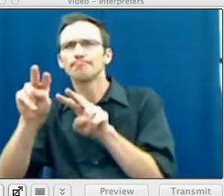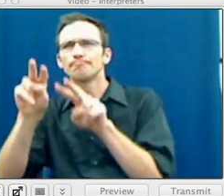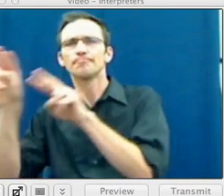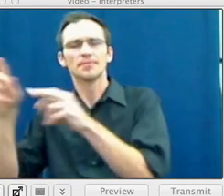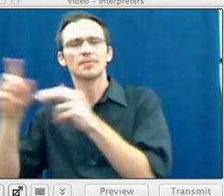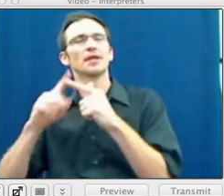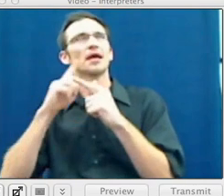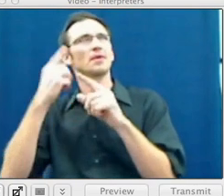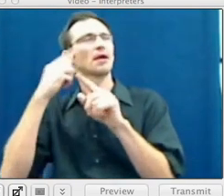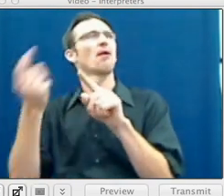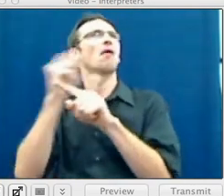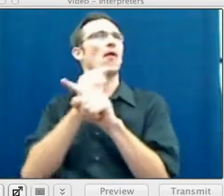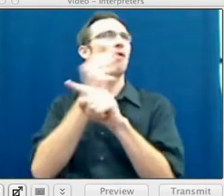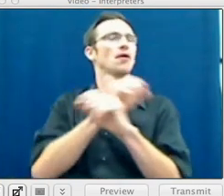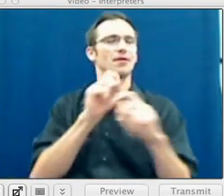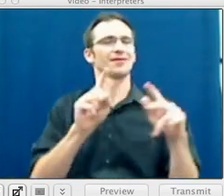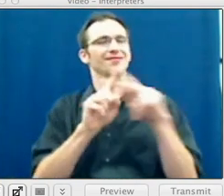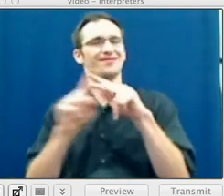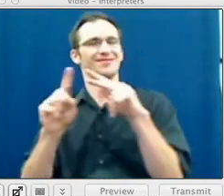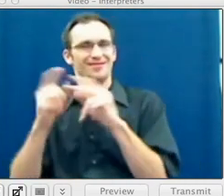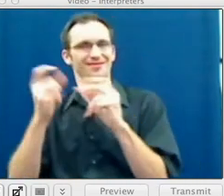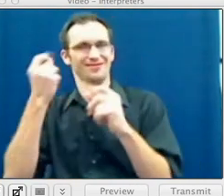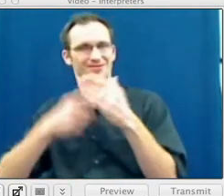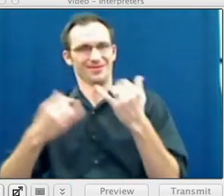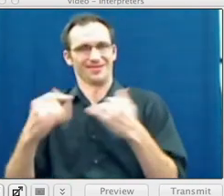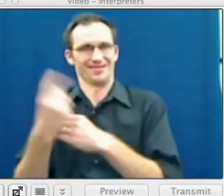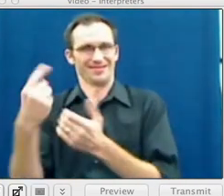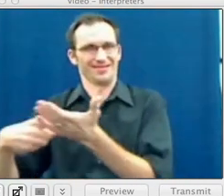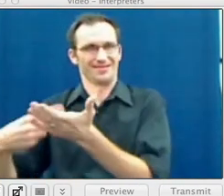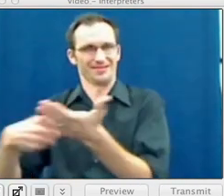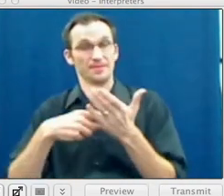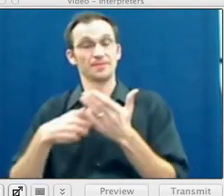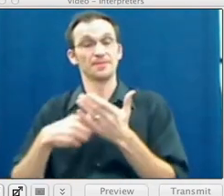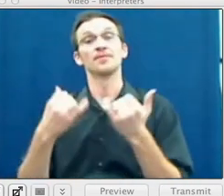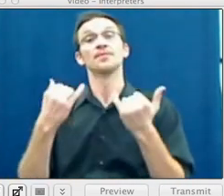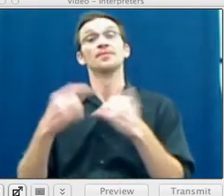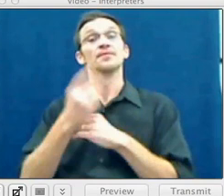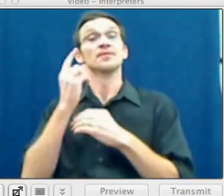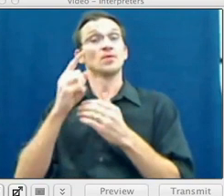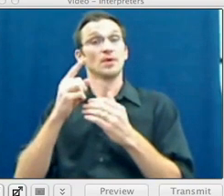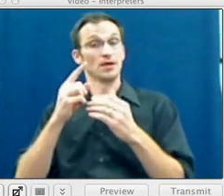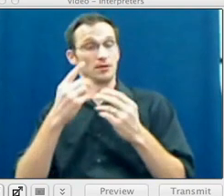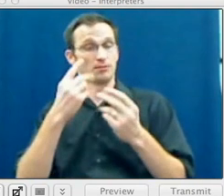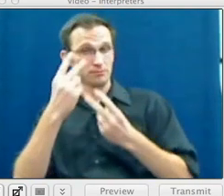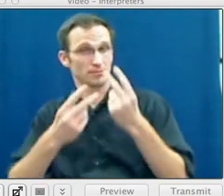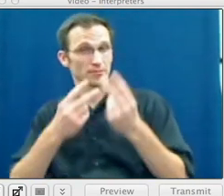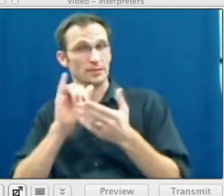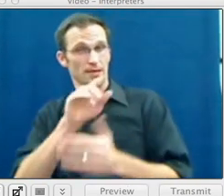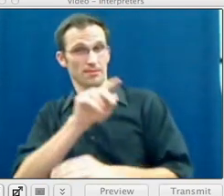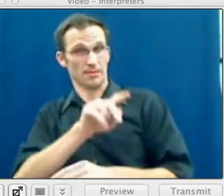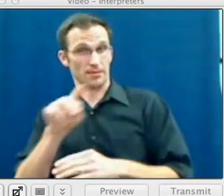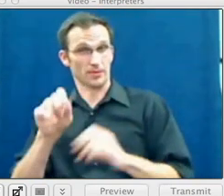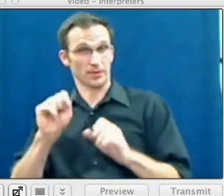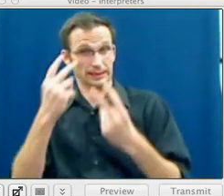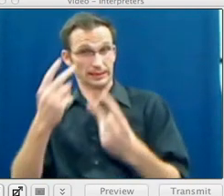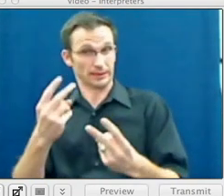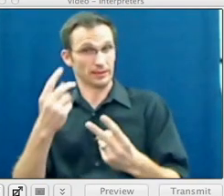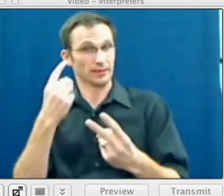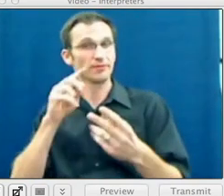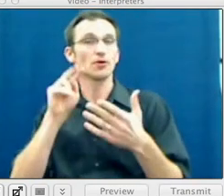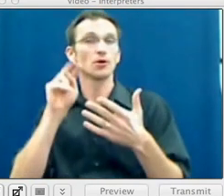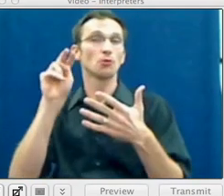We're going to be using both the PowerPoint that you see in front of you as a visual, as well as the